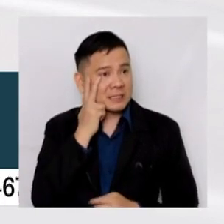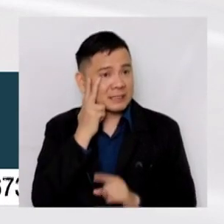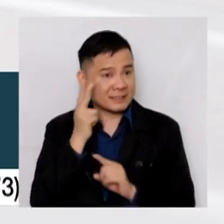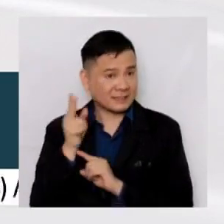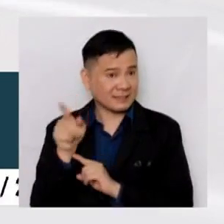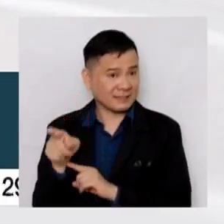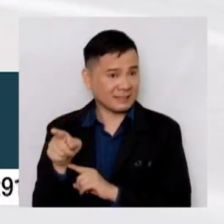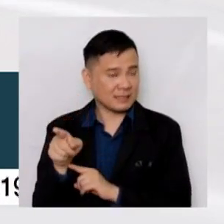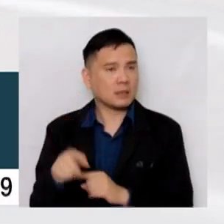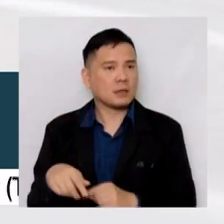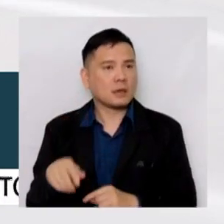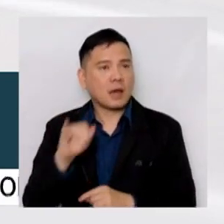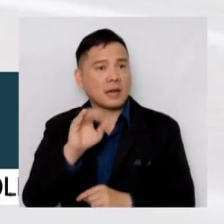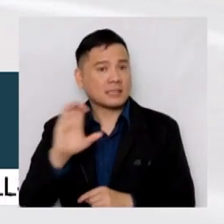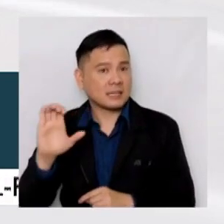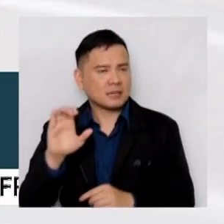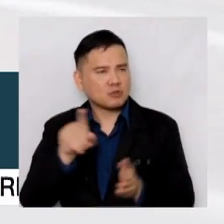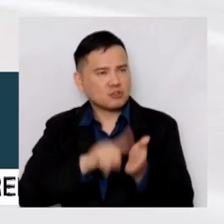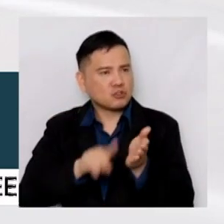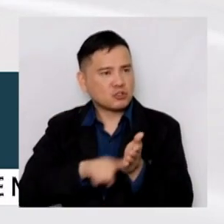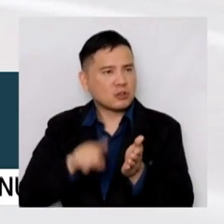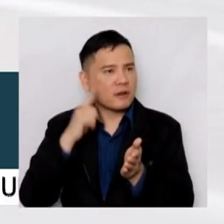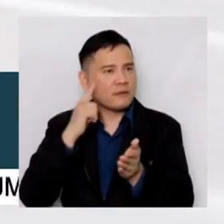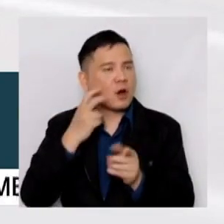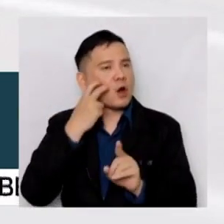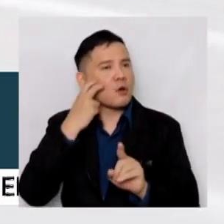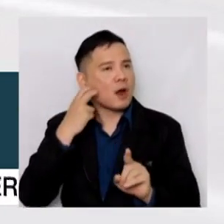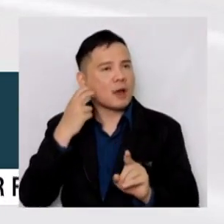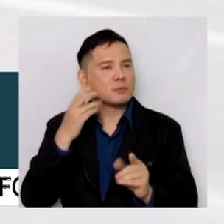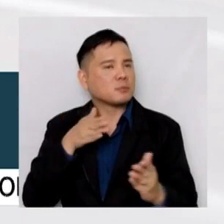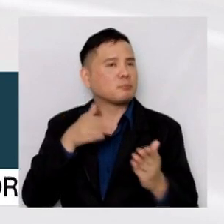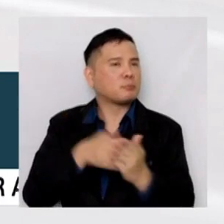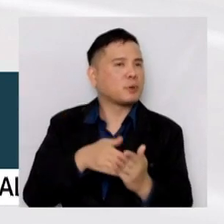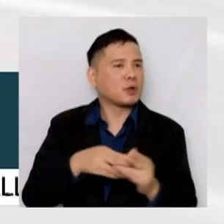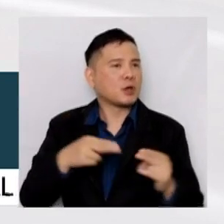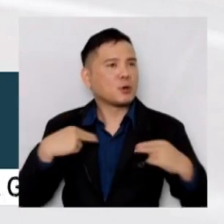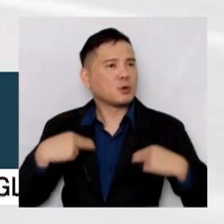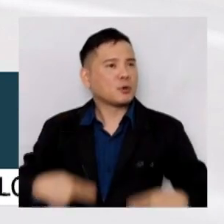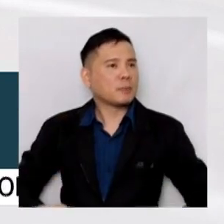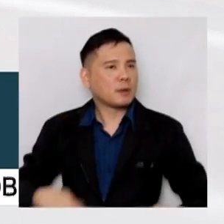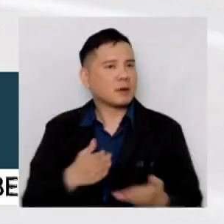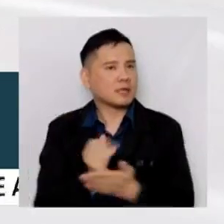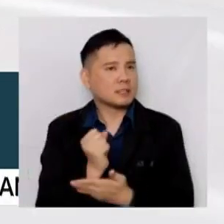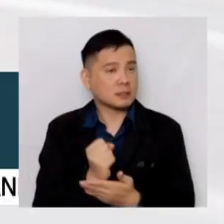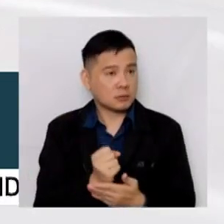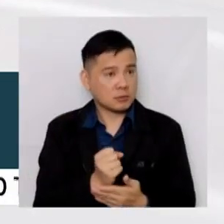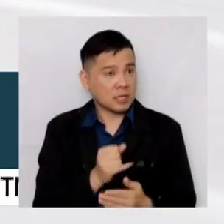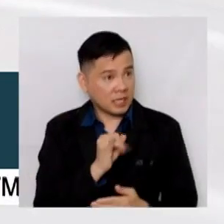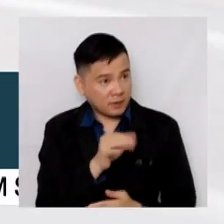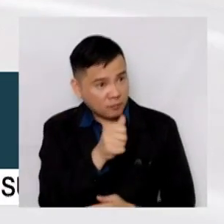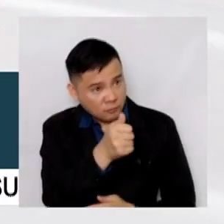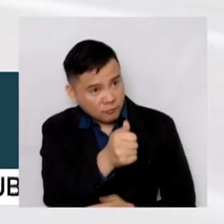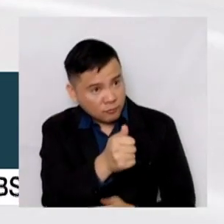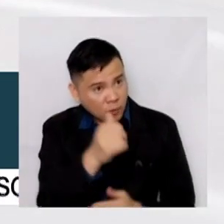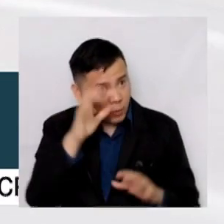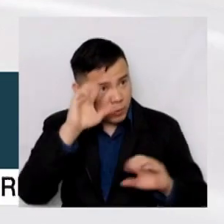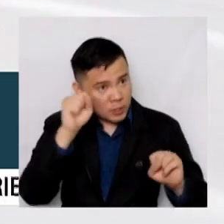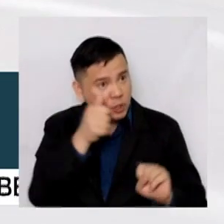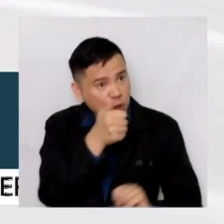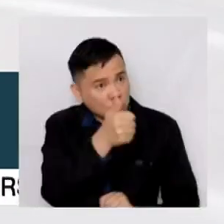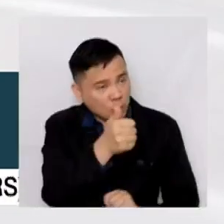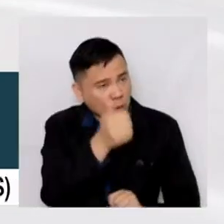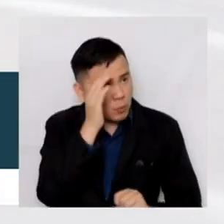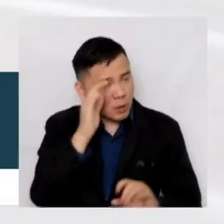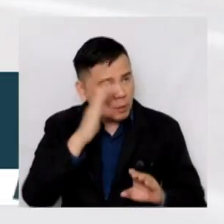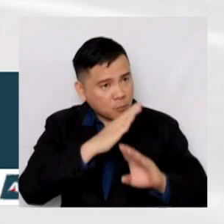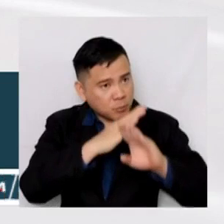humanity at the ICC. Should you win as president, will you protect President Duterte, or will you hold